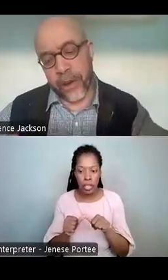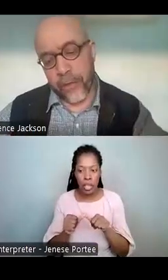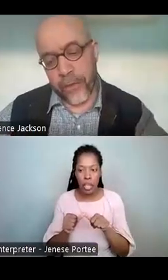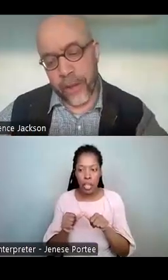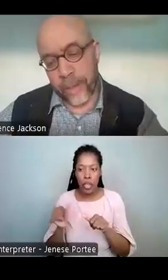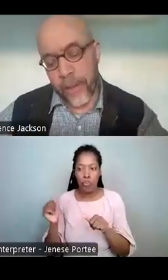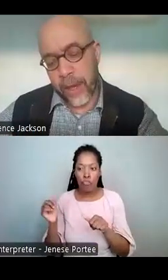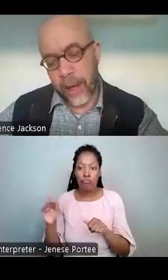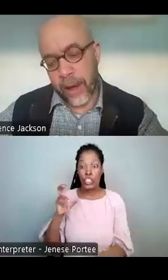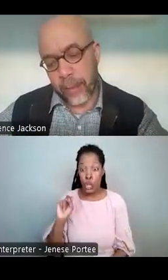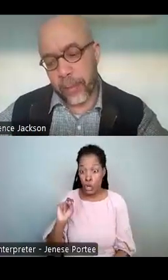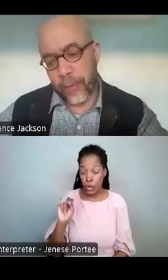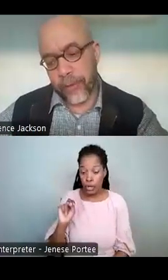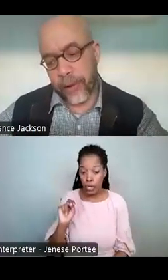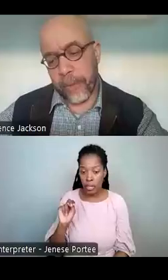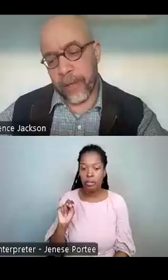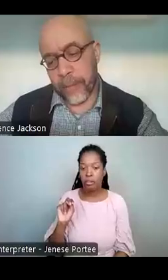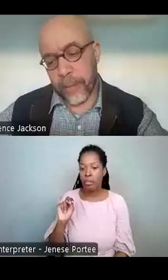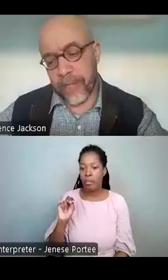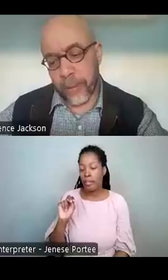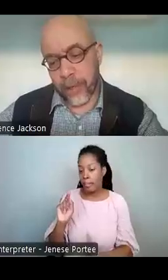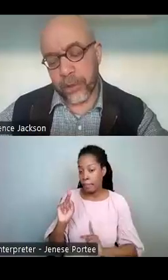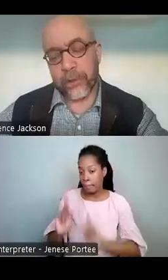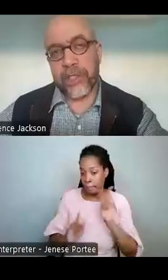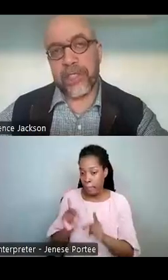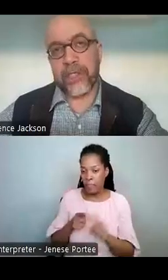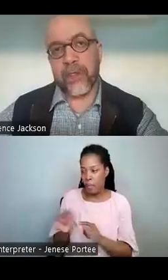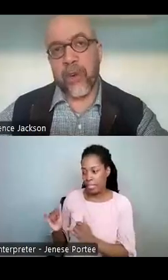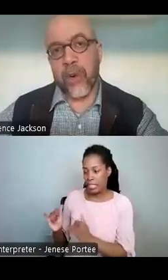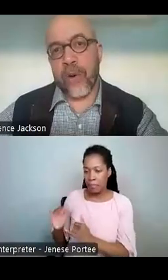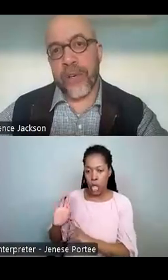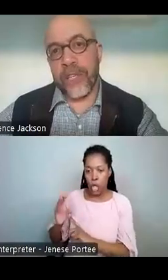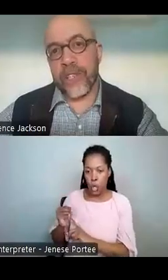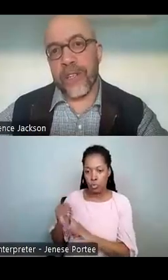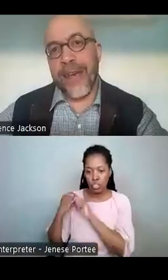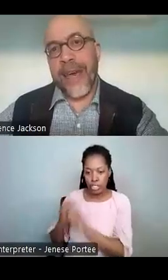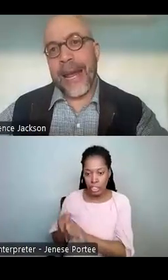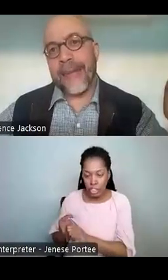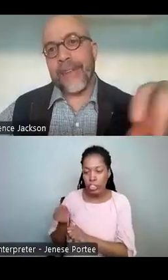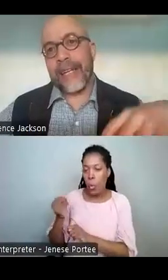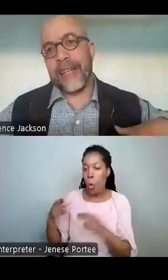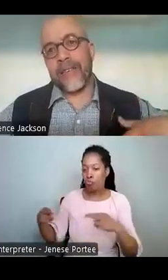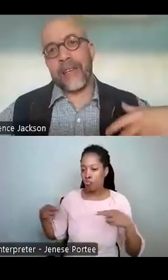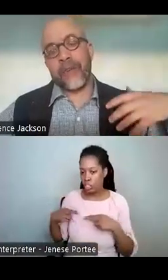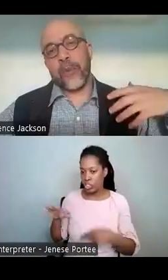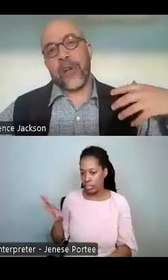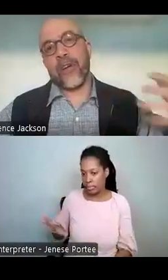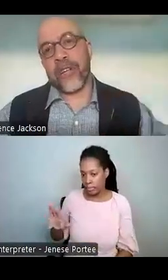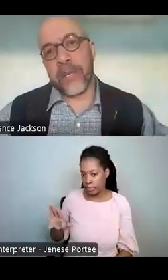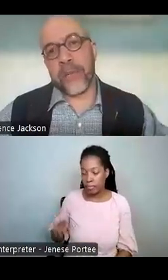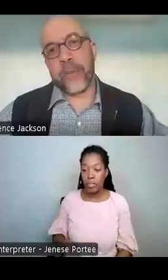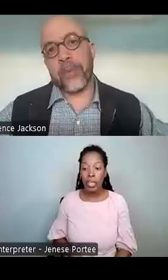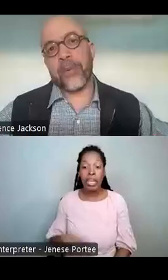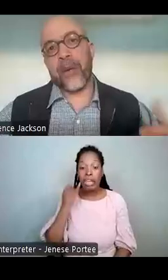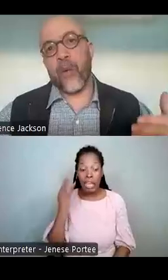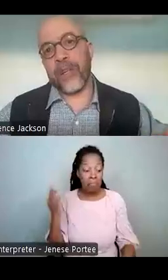return of people from a similar cultural tradition or region. And that even if you brought large